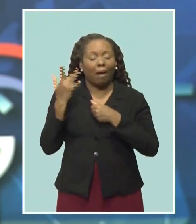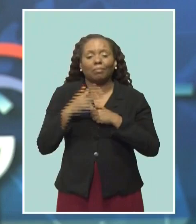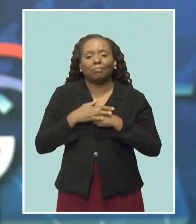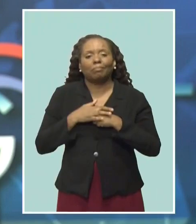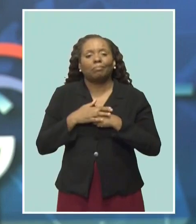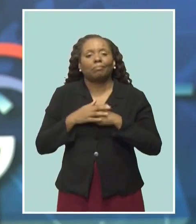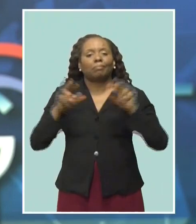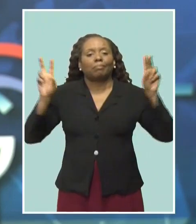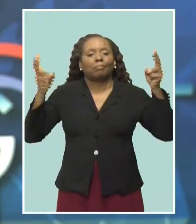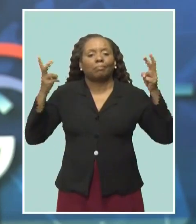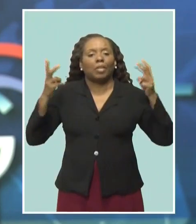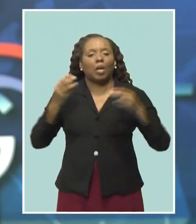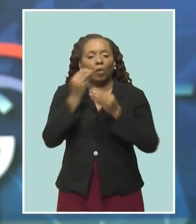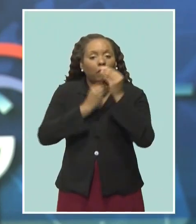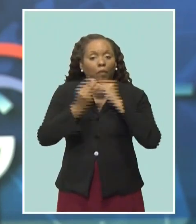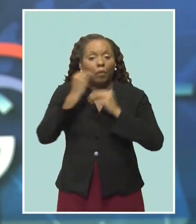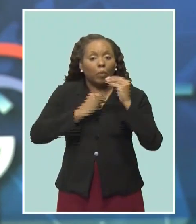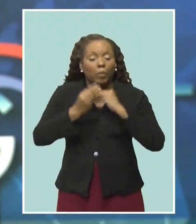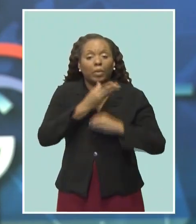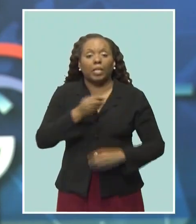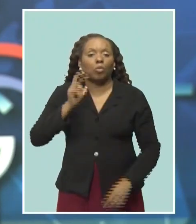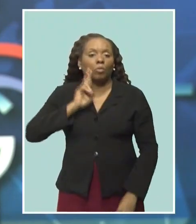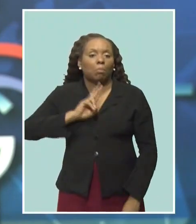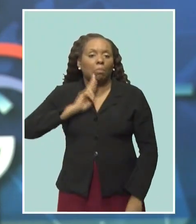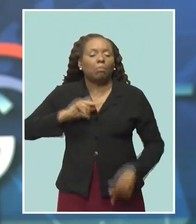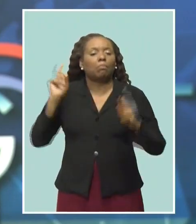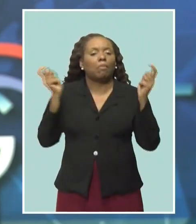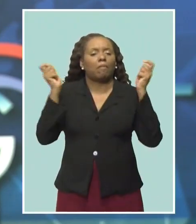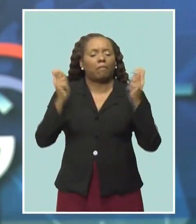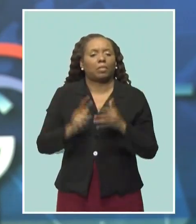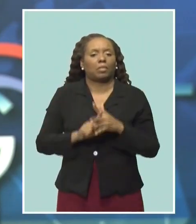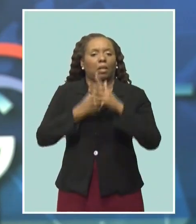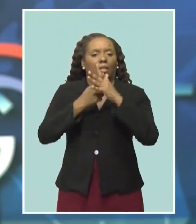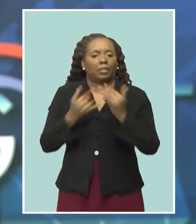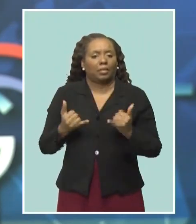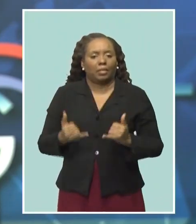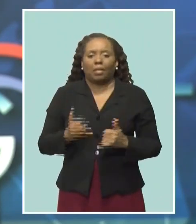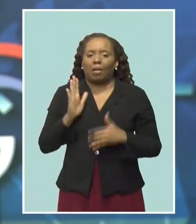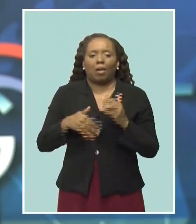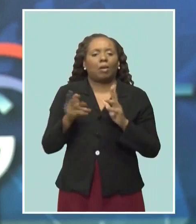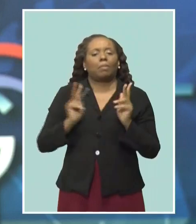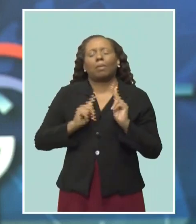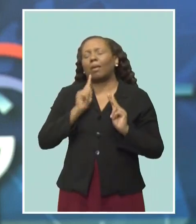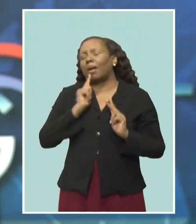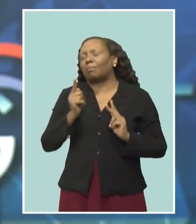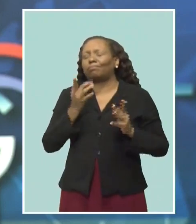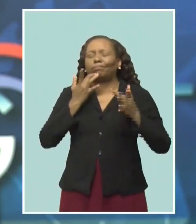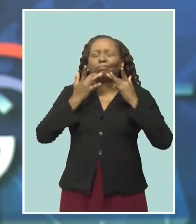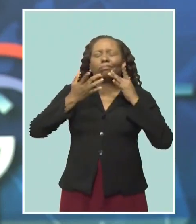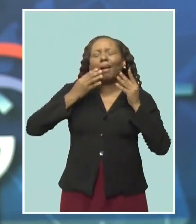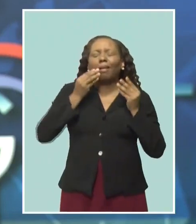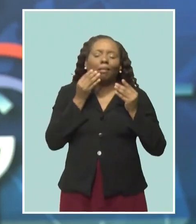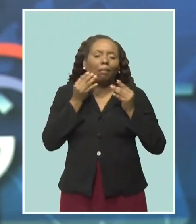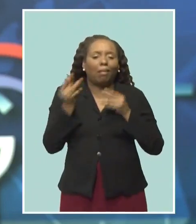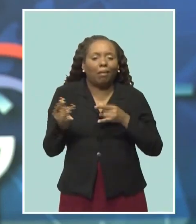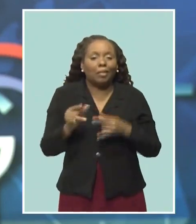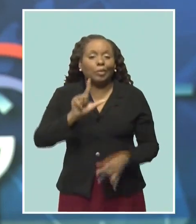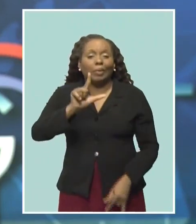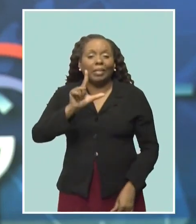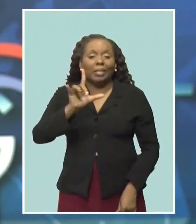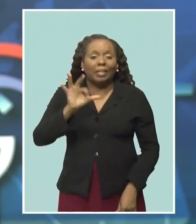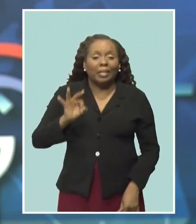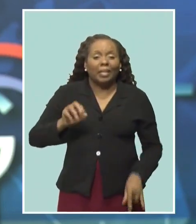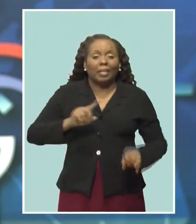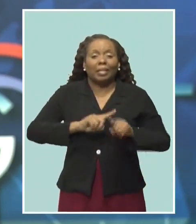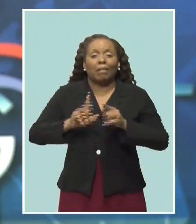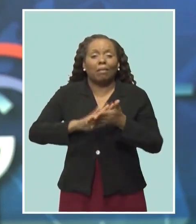Rum Festival gets underway from today, and all patrons can expect to have their taste buds tantalized by 29